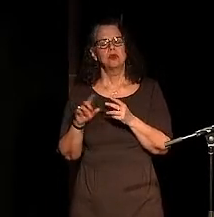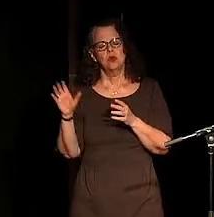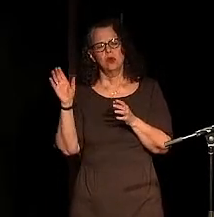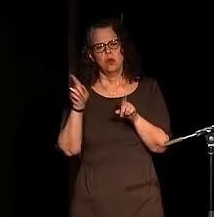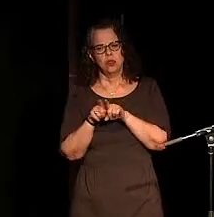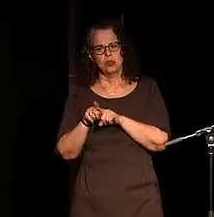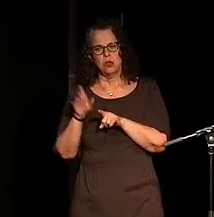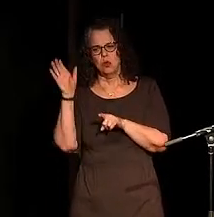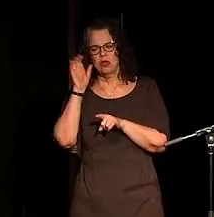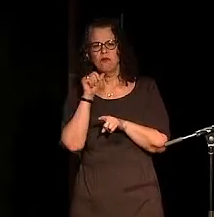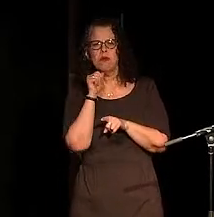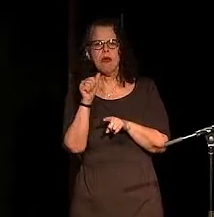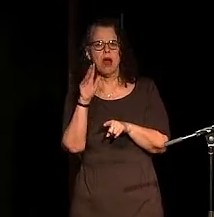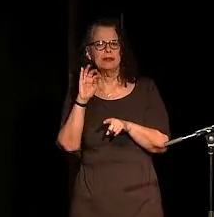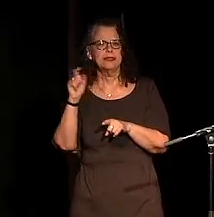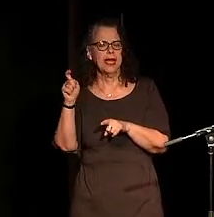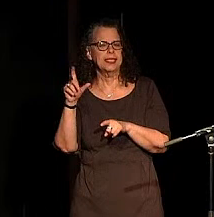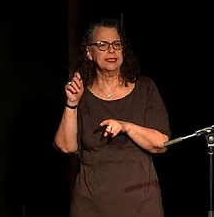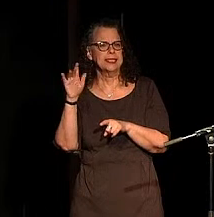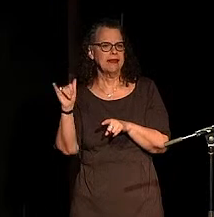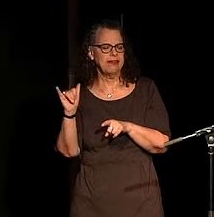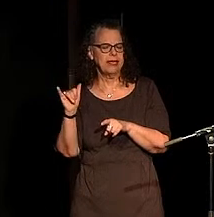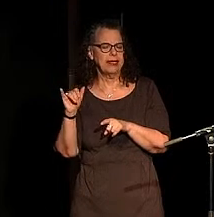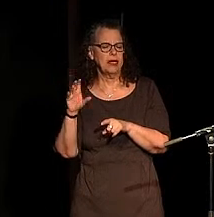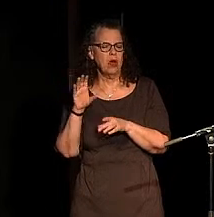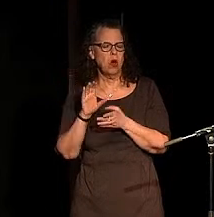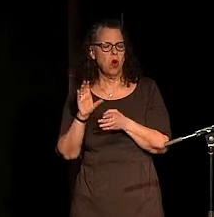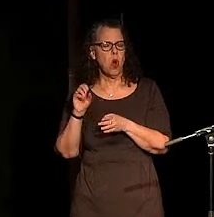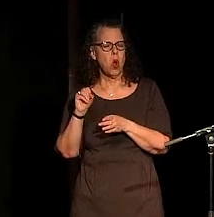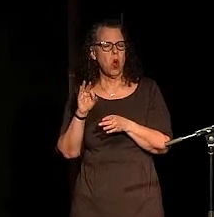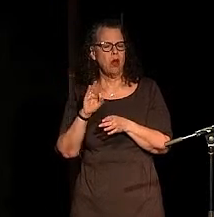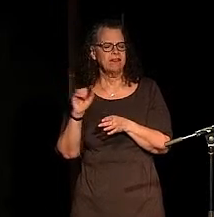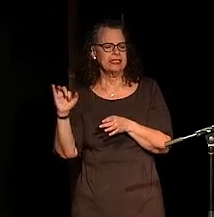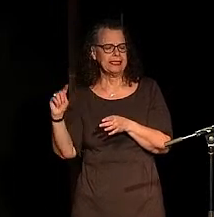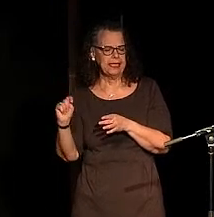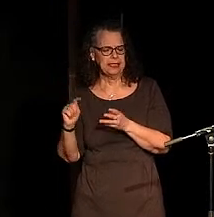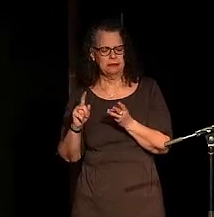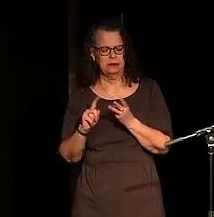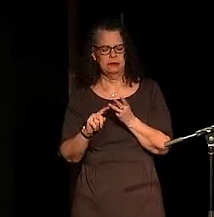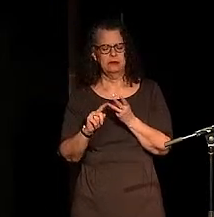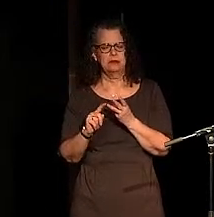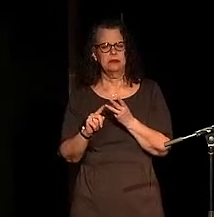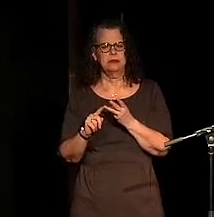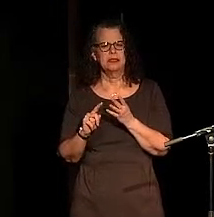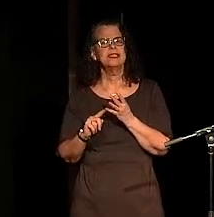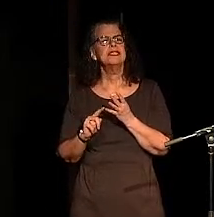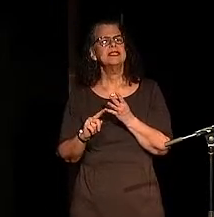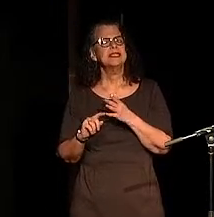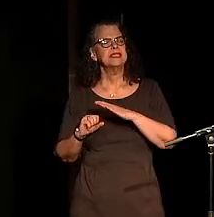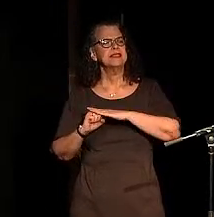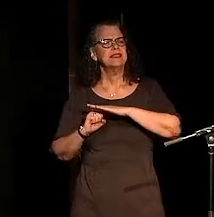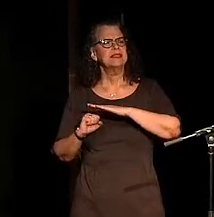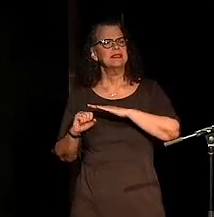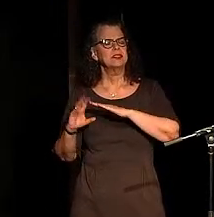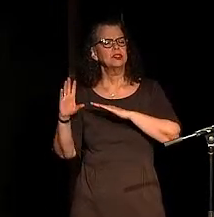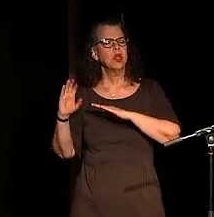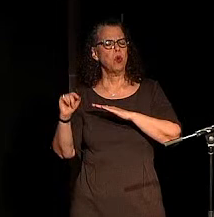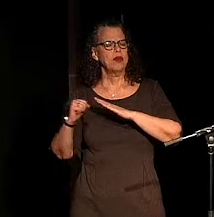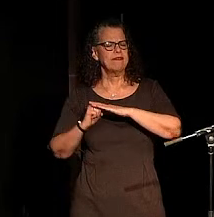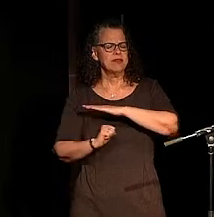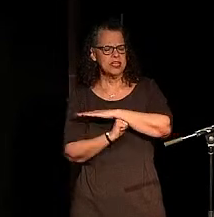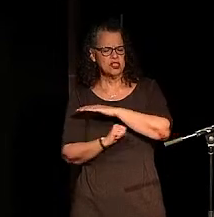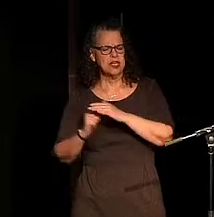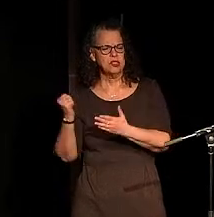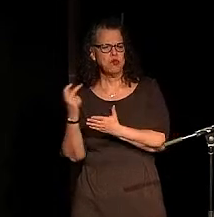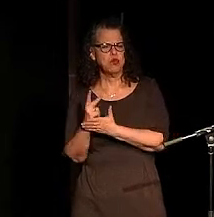levy offsets. Thanks to our foundation, we're able to use $500,000 that they have approved